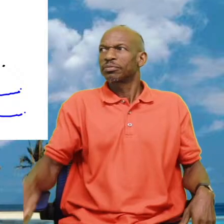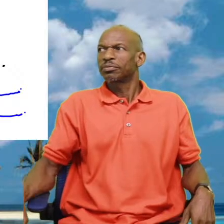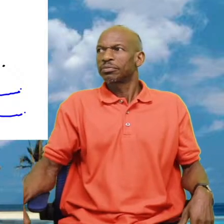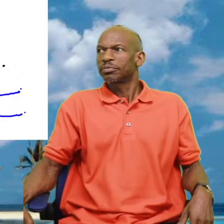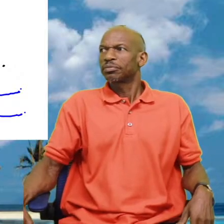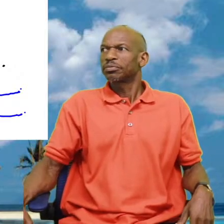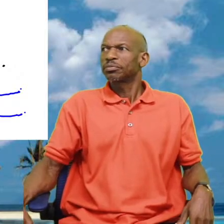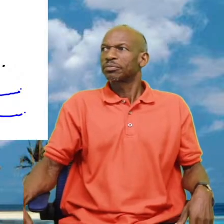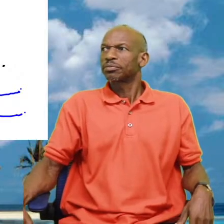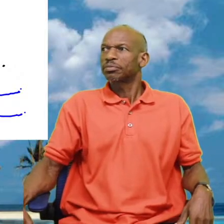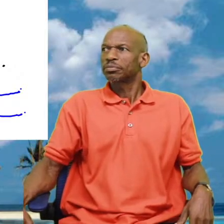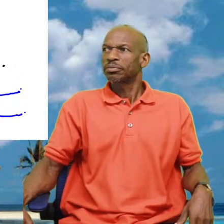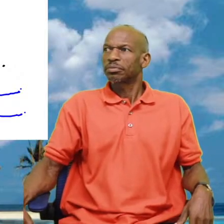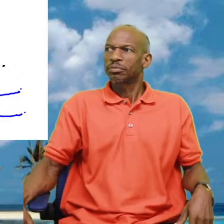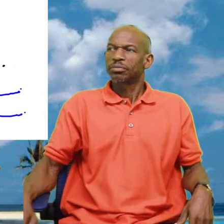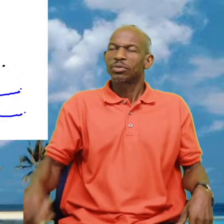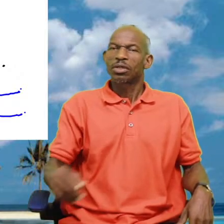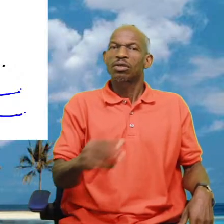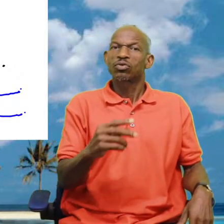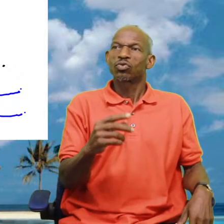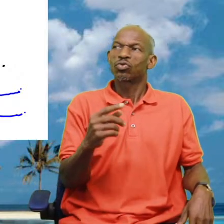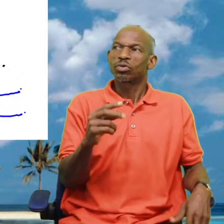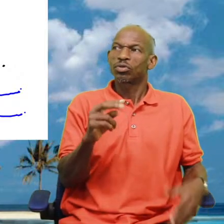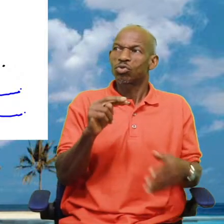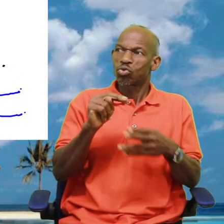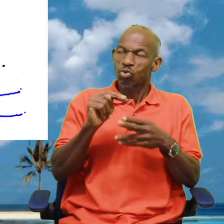remember the order, noun,